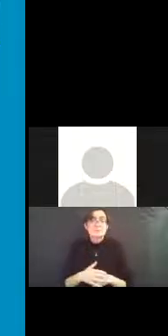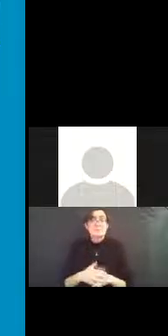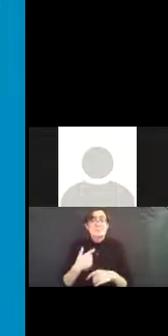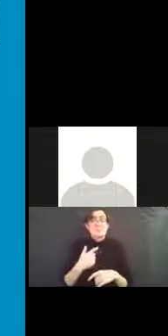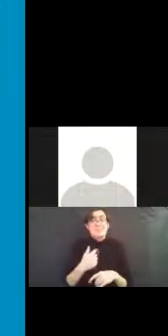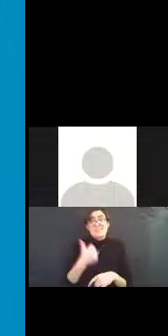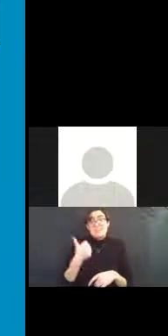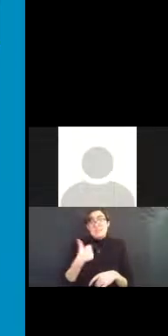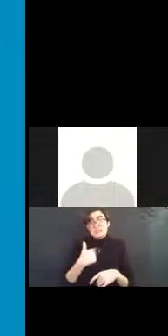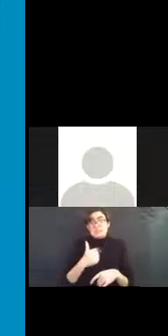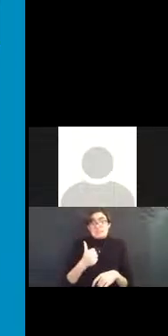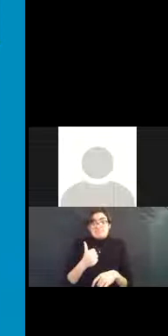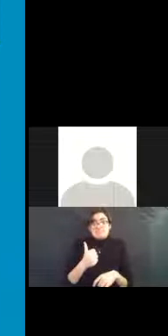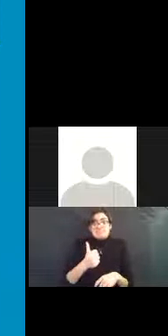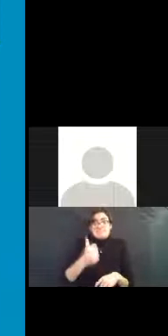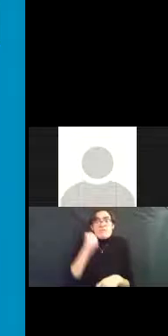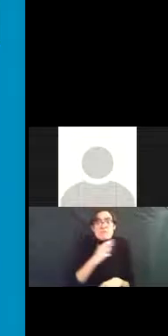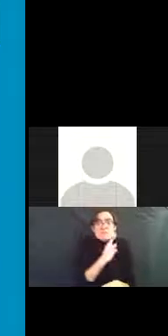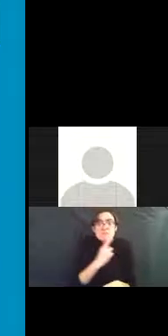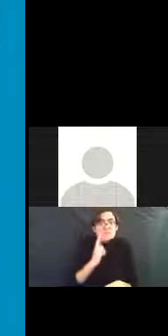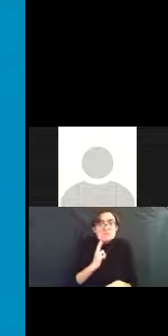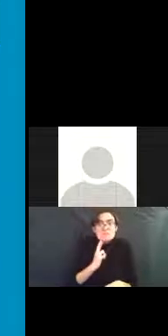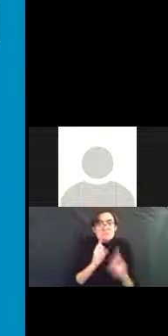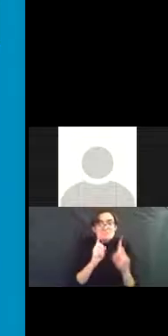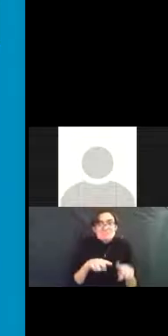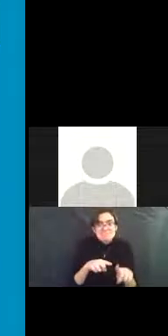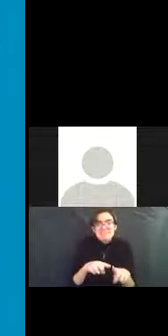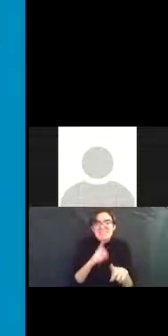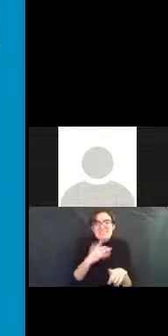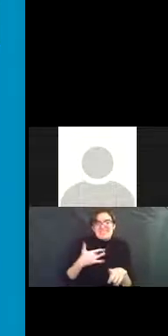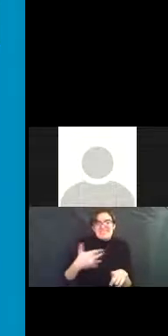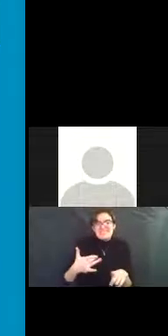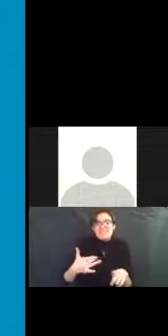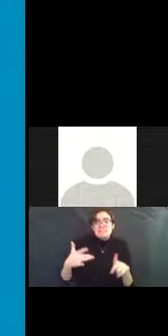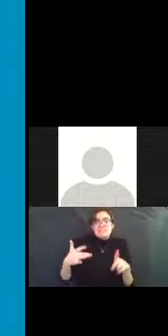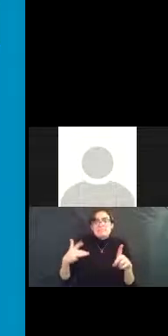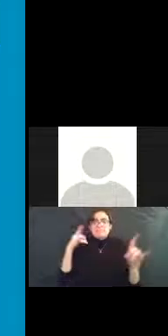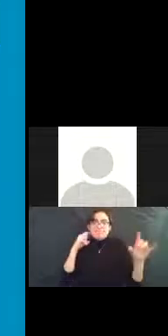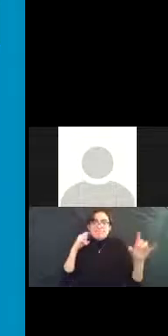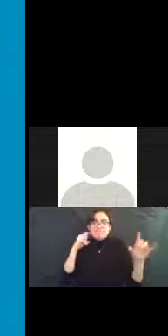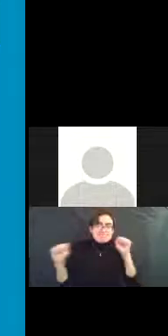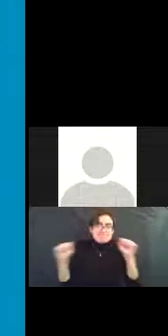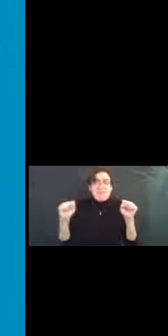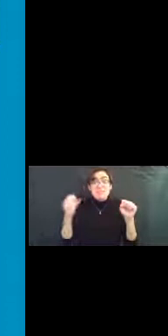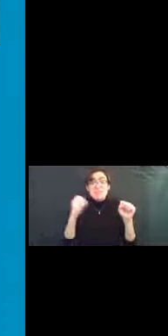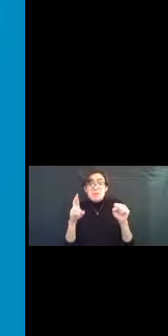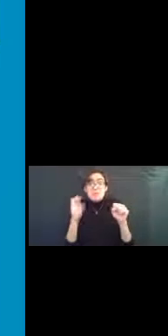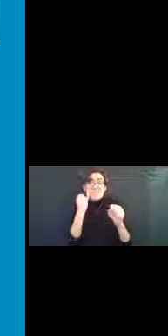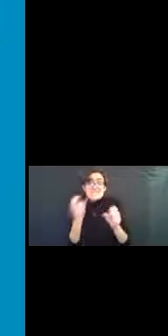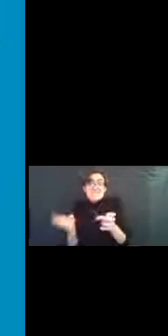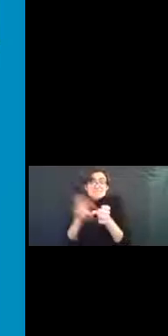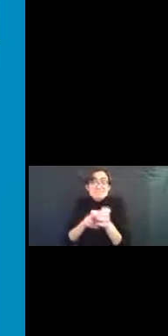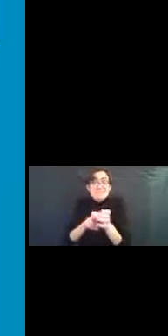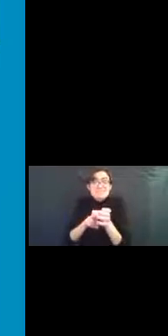know, on public transit, you know, trains, buses, there's a lot of whooshing and hissing sounds that can be quite